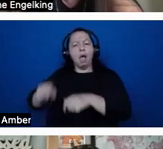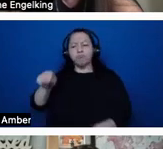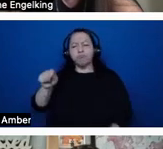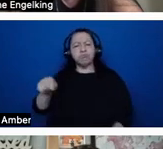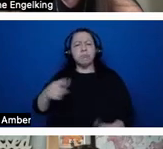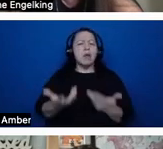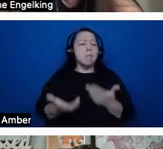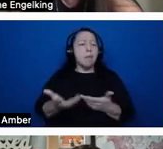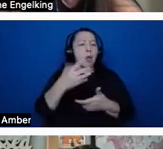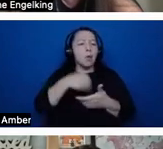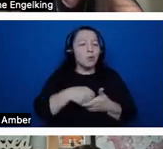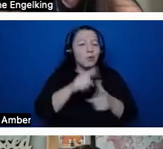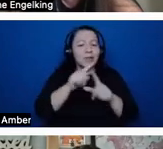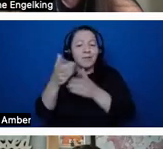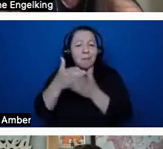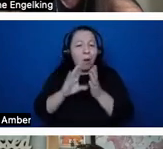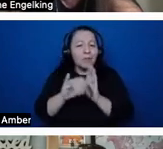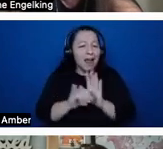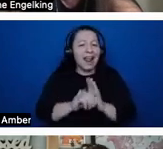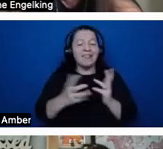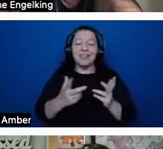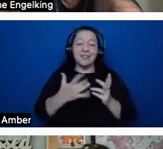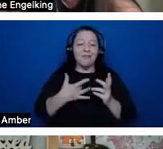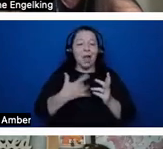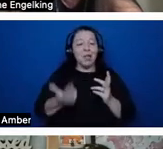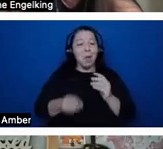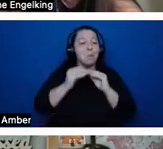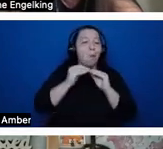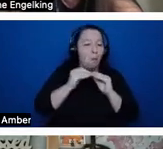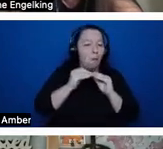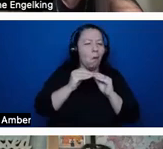of extra on the surface today. So, Ingrid?